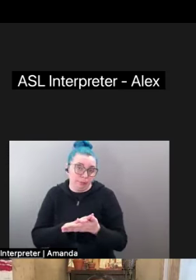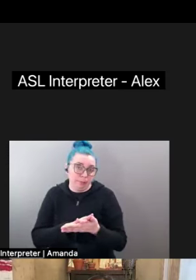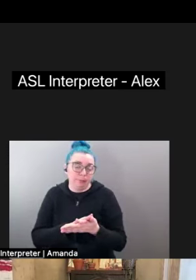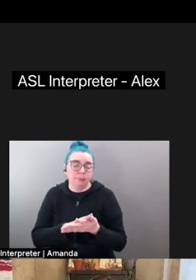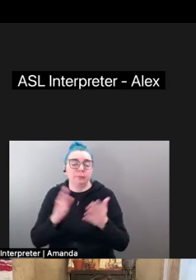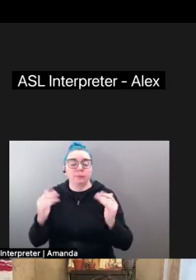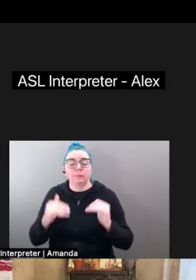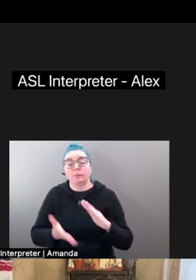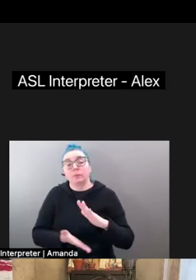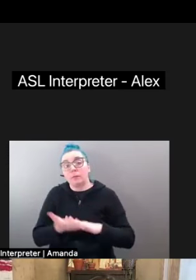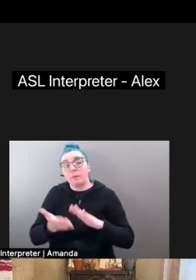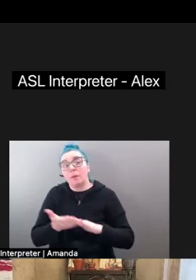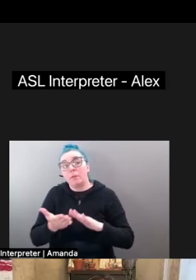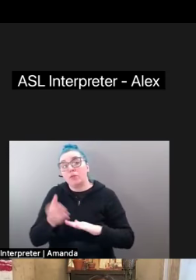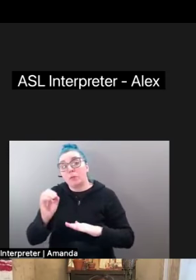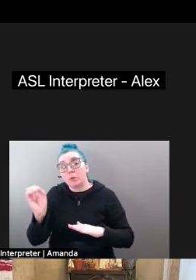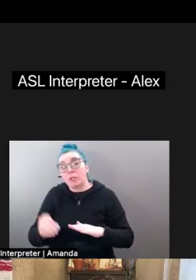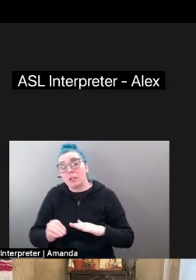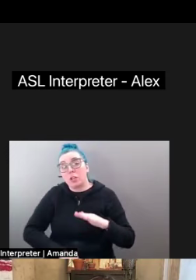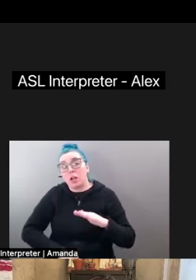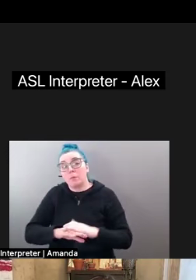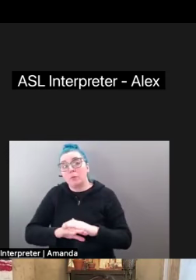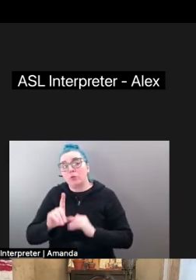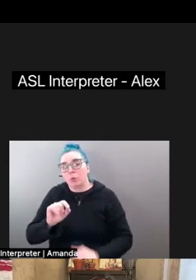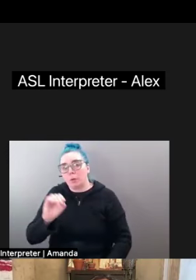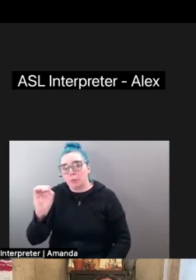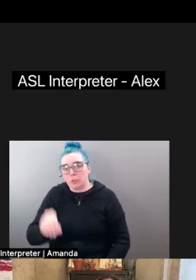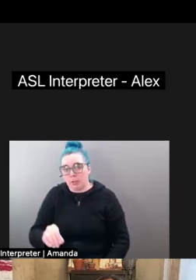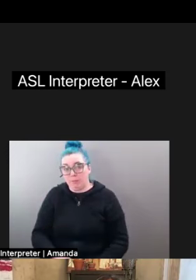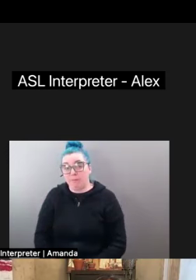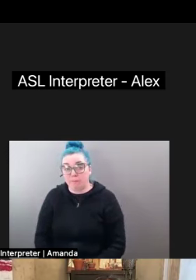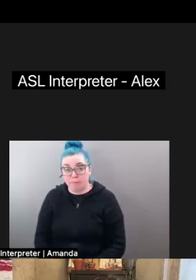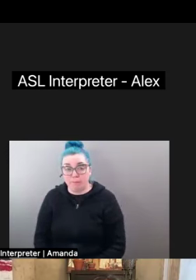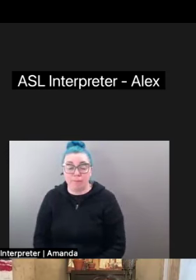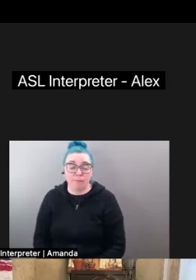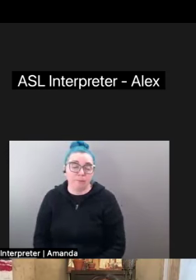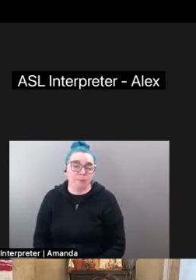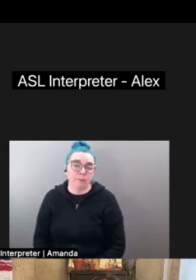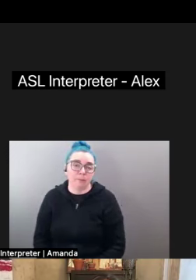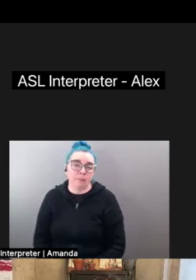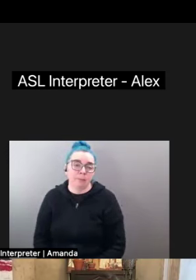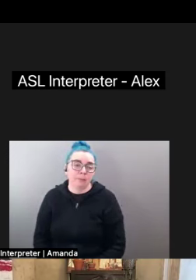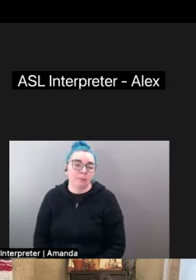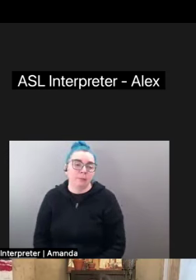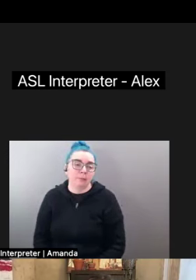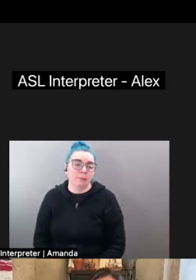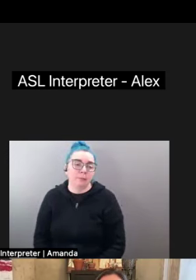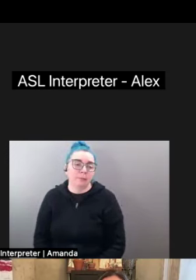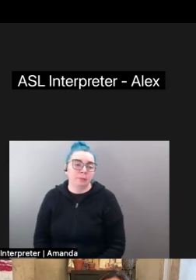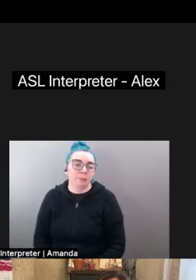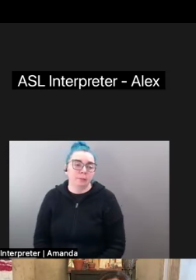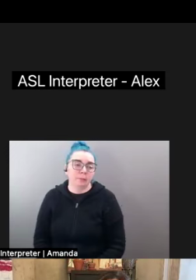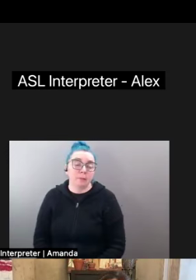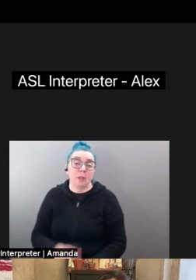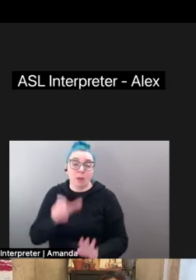administrative percentage can't exceed 20% of your total expenses. You are filling out columns C to E.